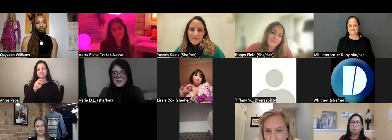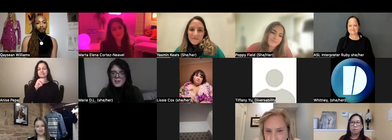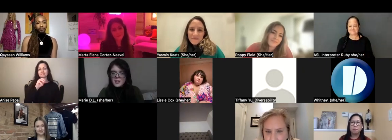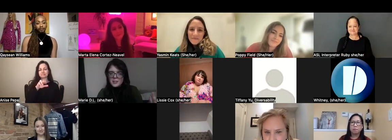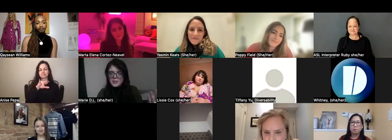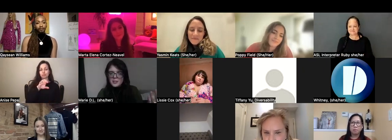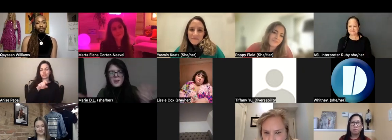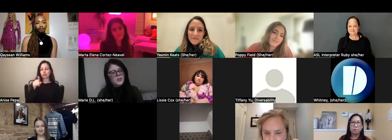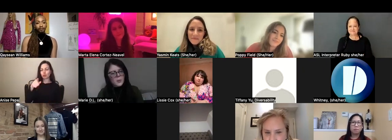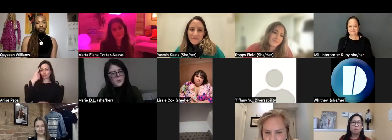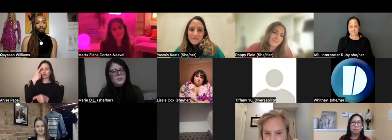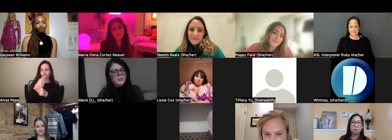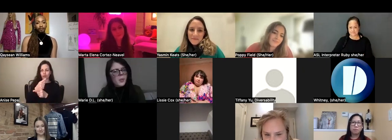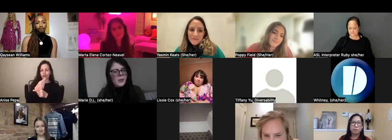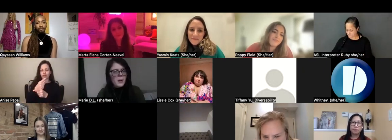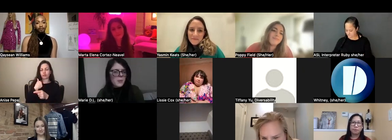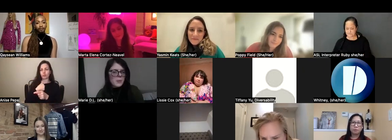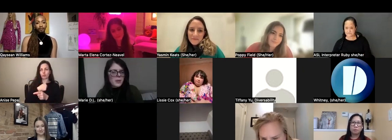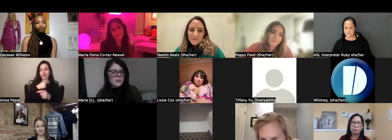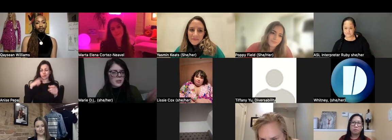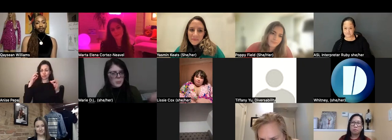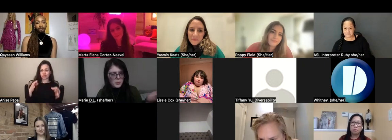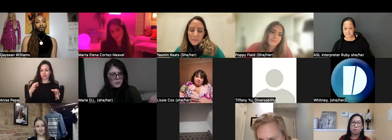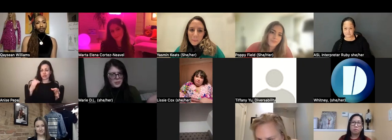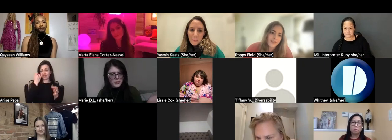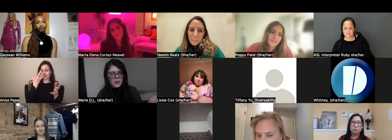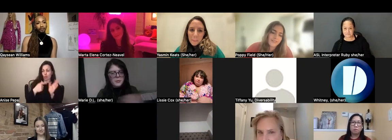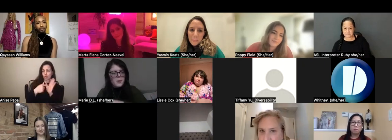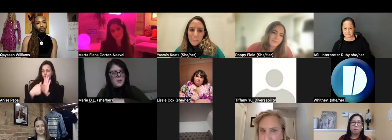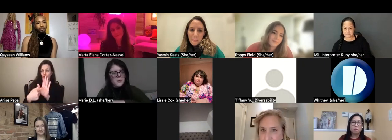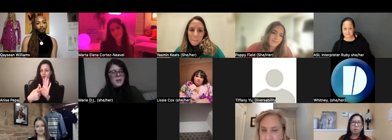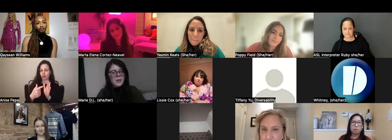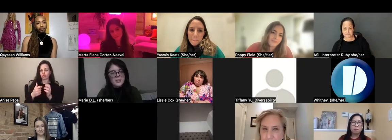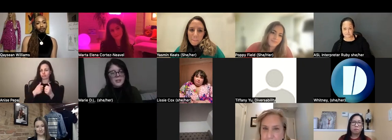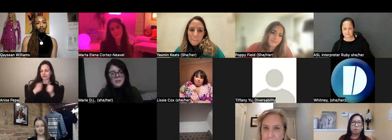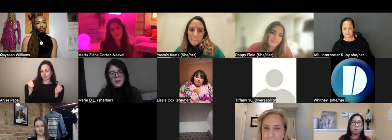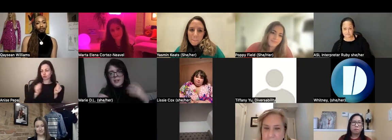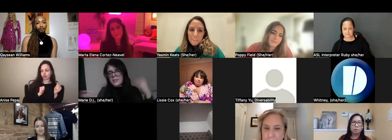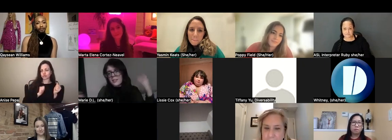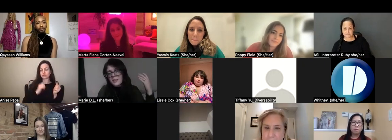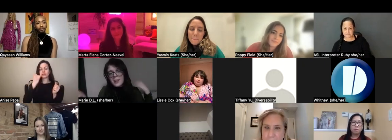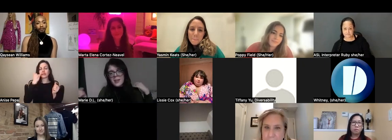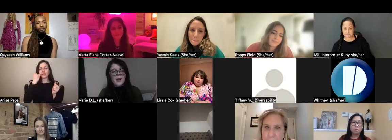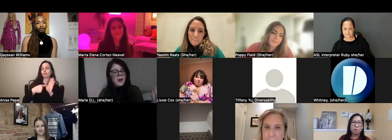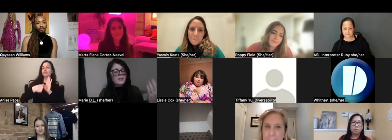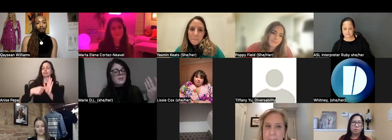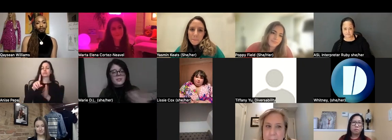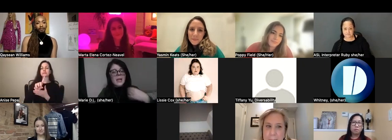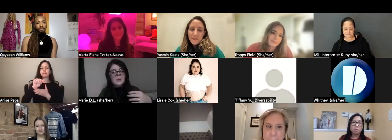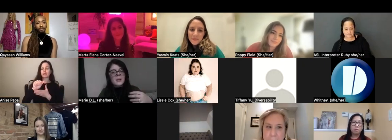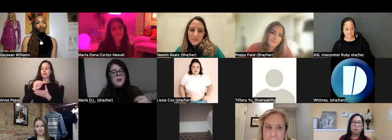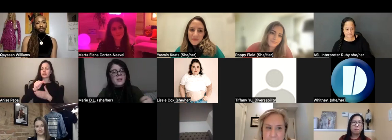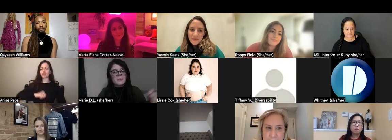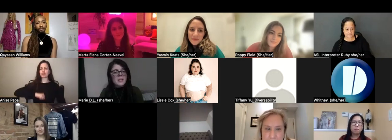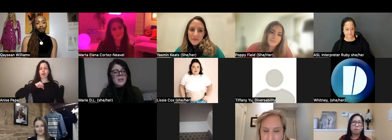our choice of whether or not we want to expose ourselves, if we want to wear our disability loud and proud, if there's a day we want to